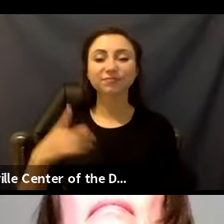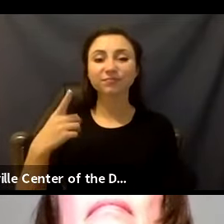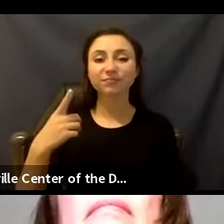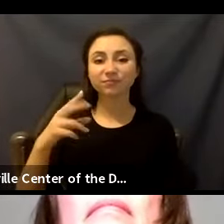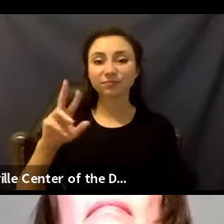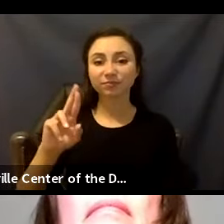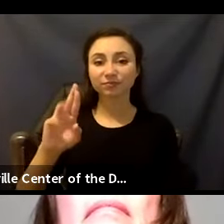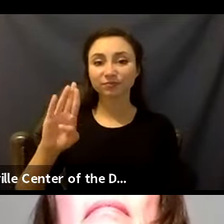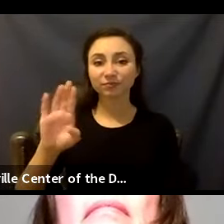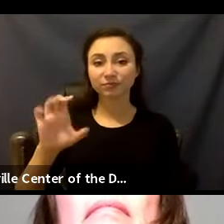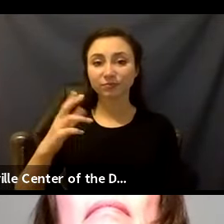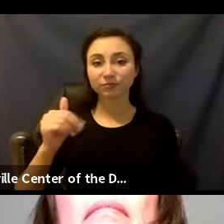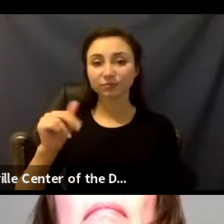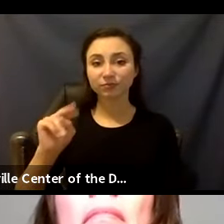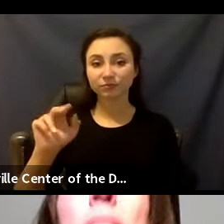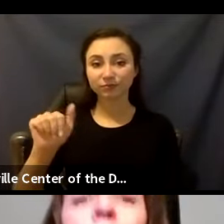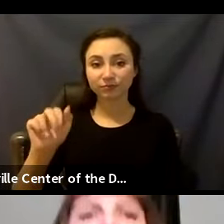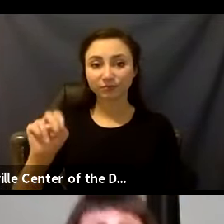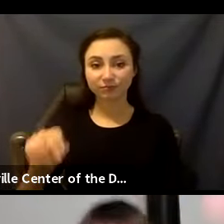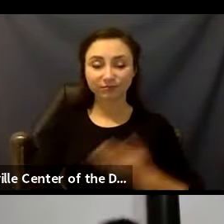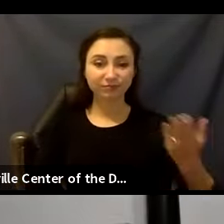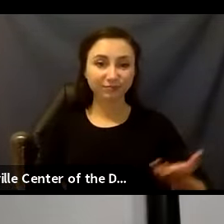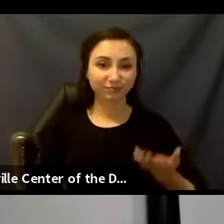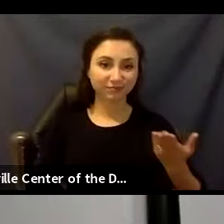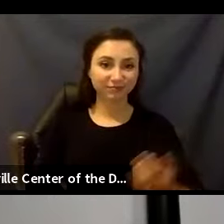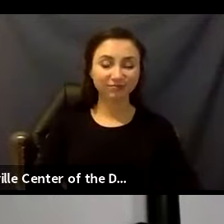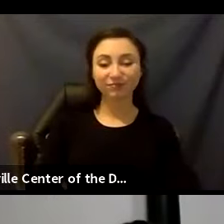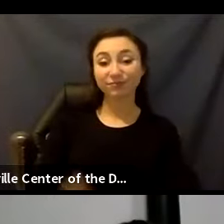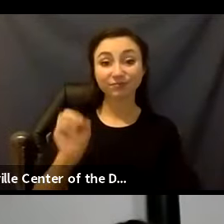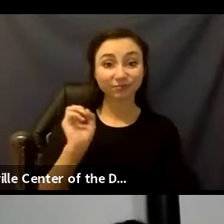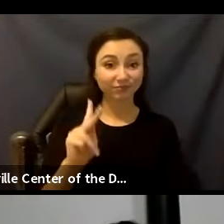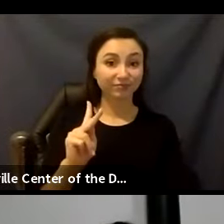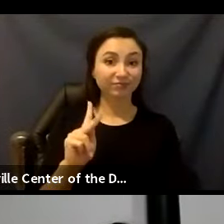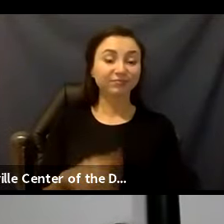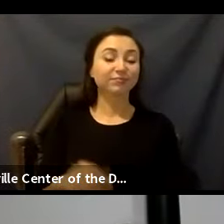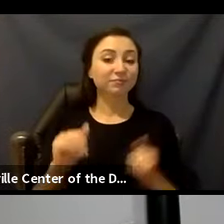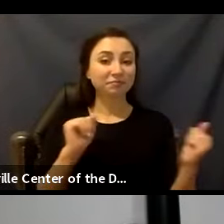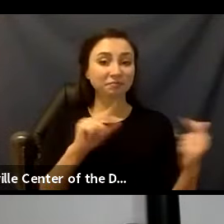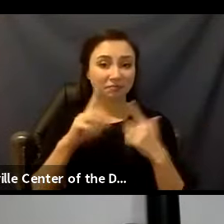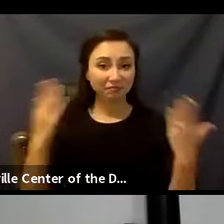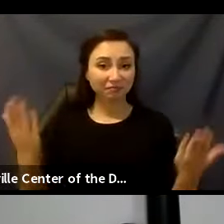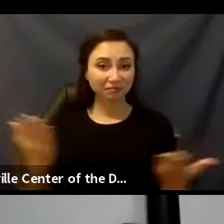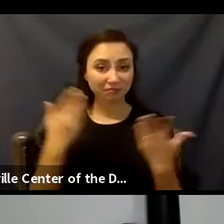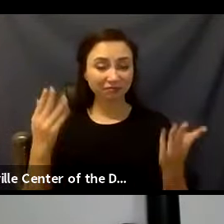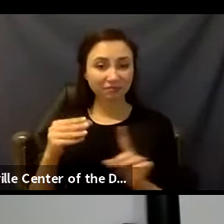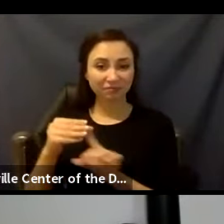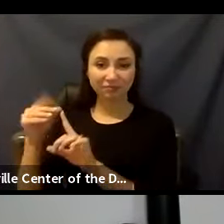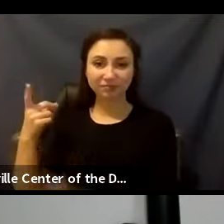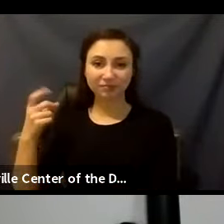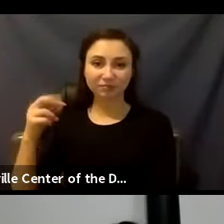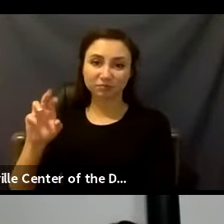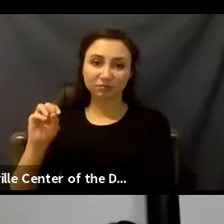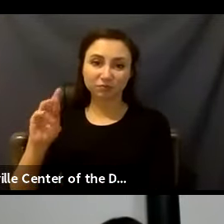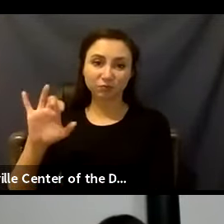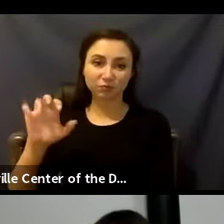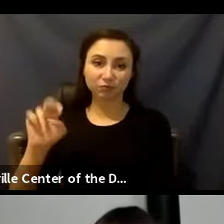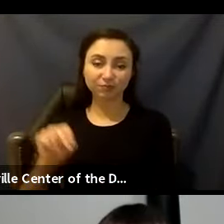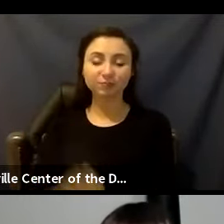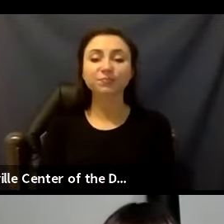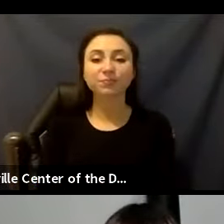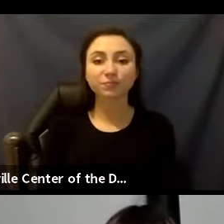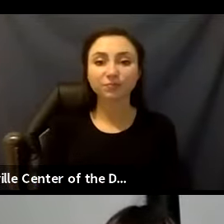Buchanan. Here. All right. All present with the exception of Dr. O'Brien. And